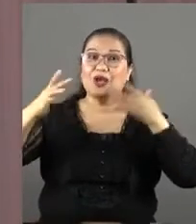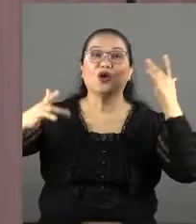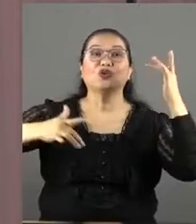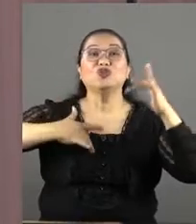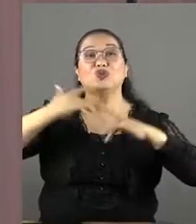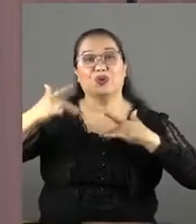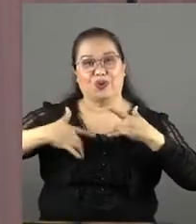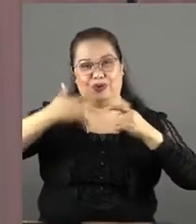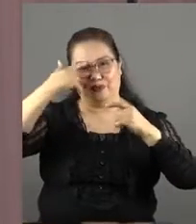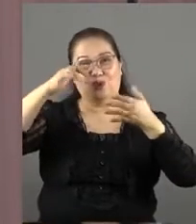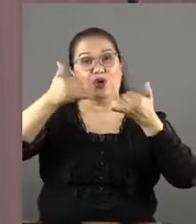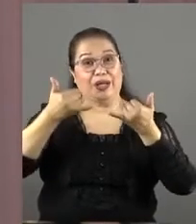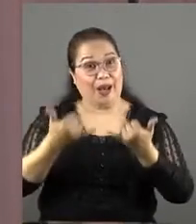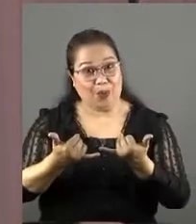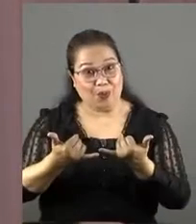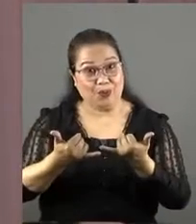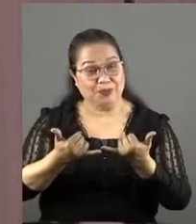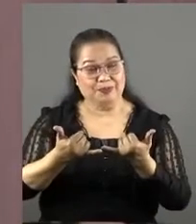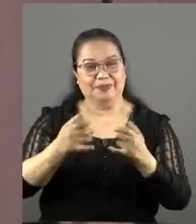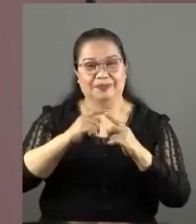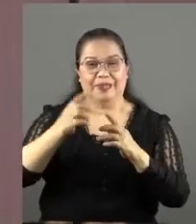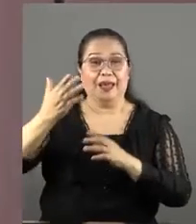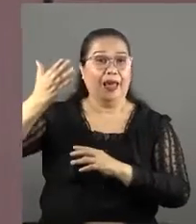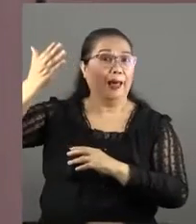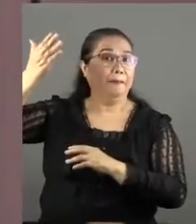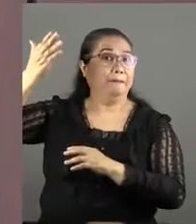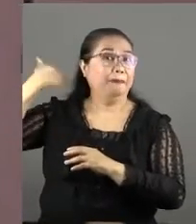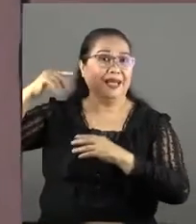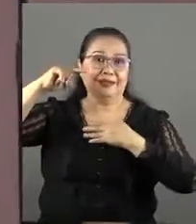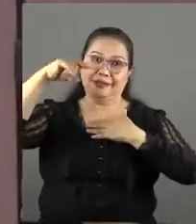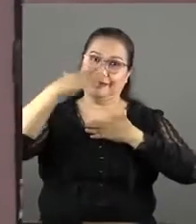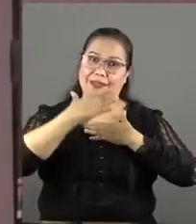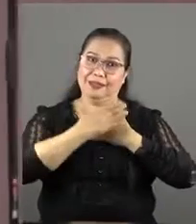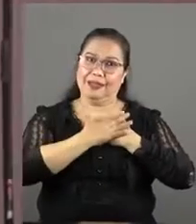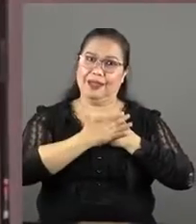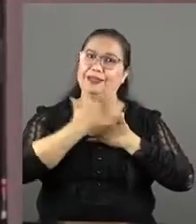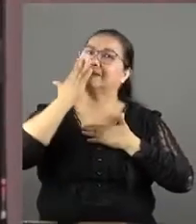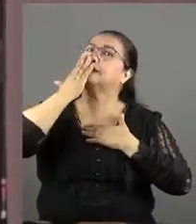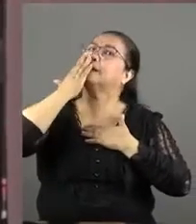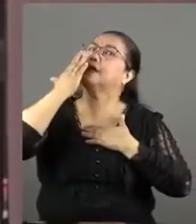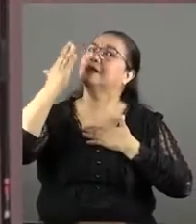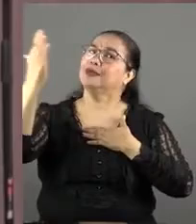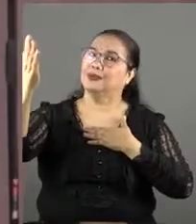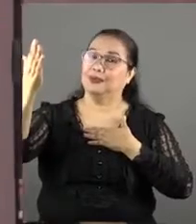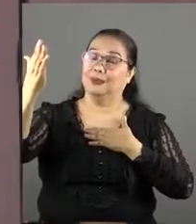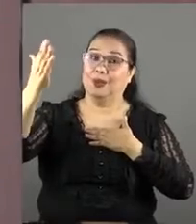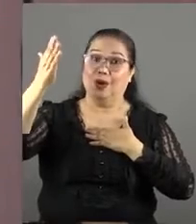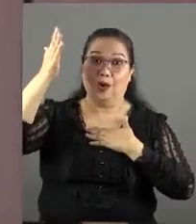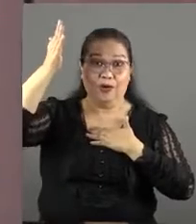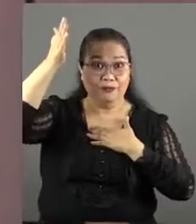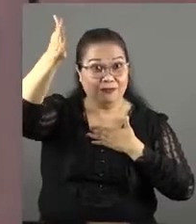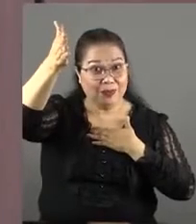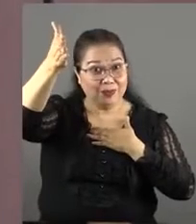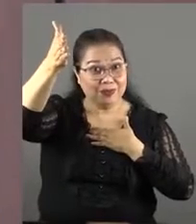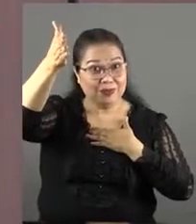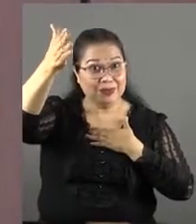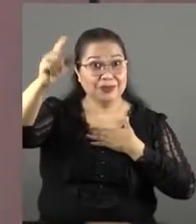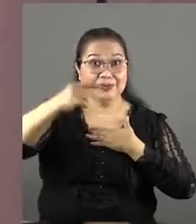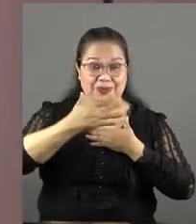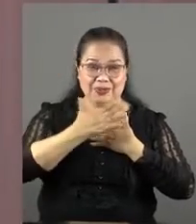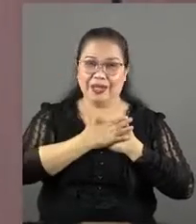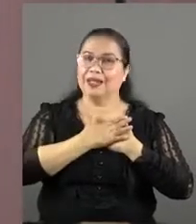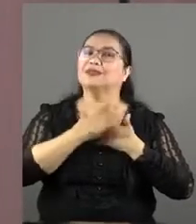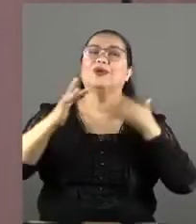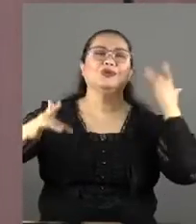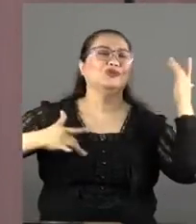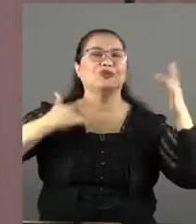for the present. Gratitude for past grace and hope in future grace gives us